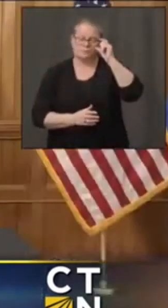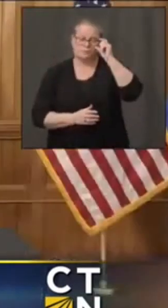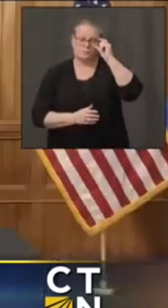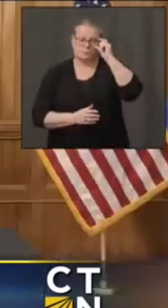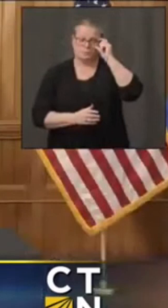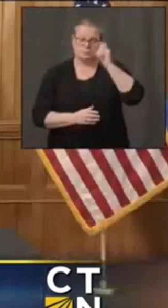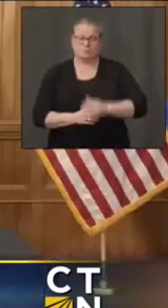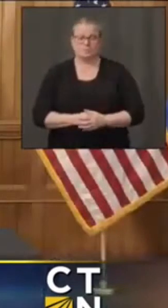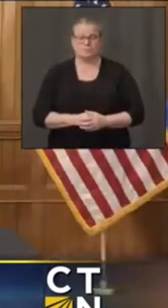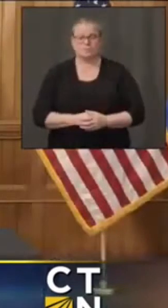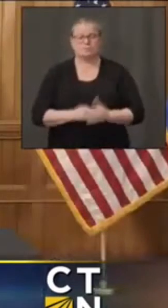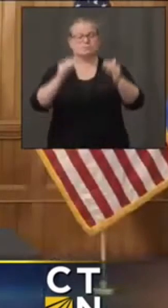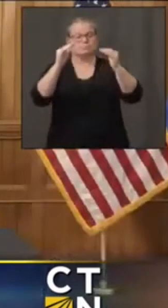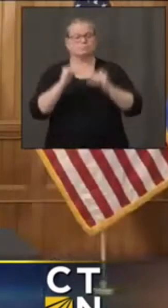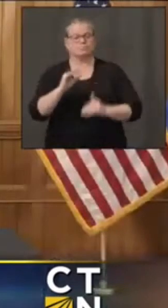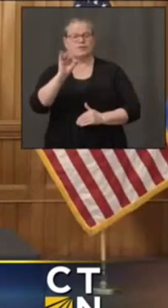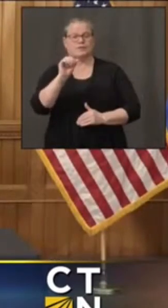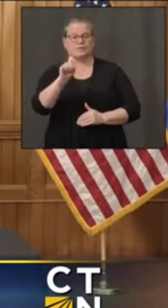Fox 61.